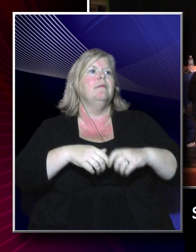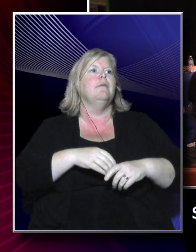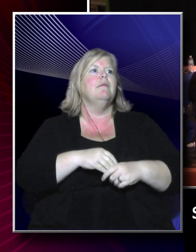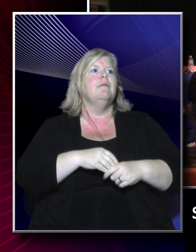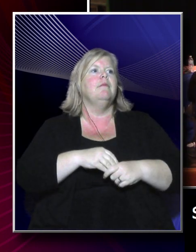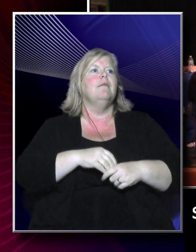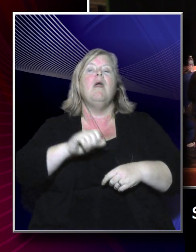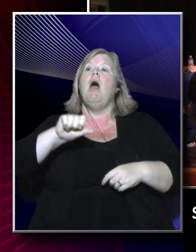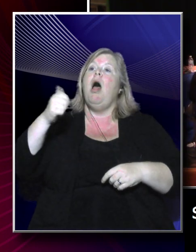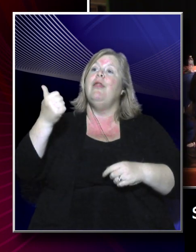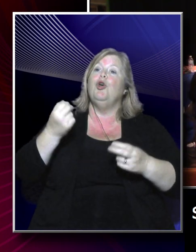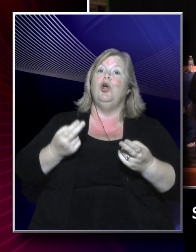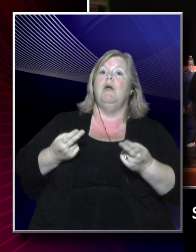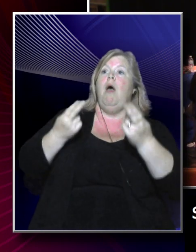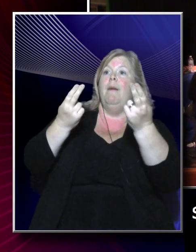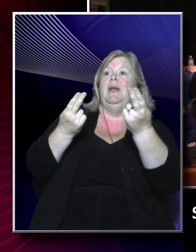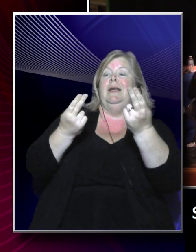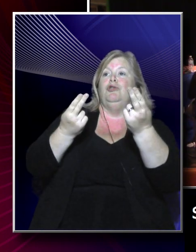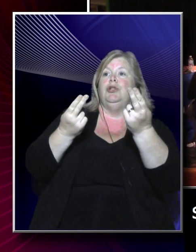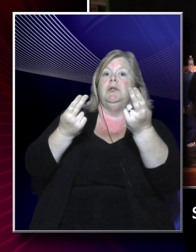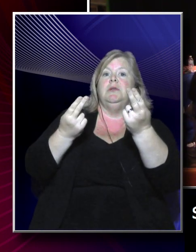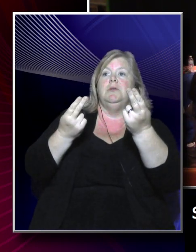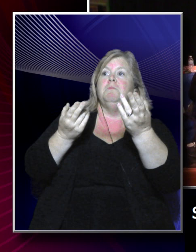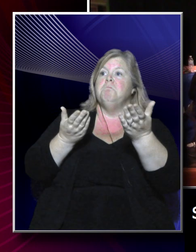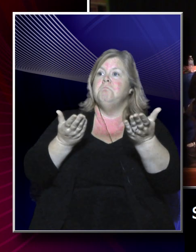Any other nominations?